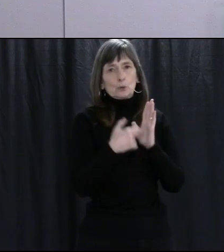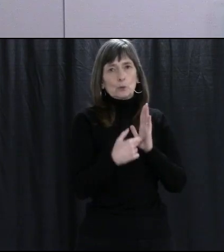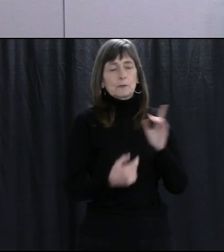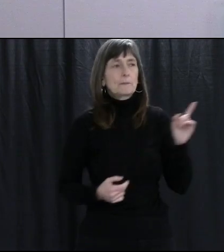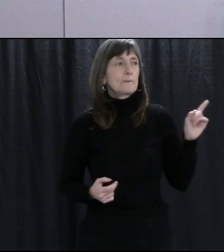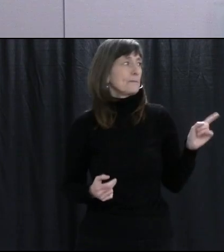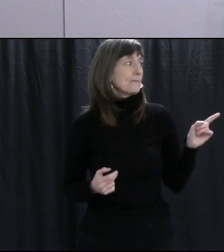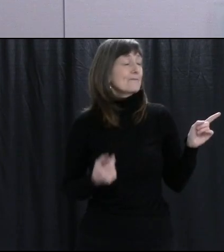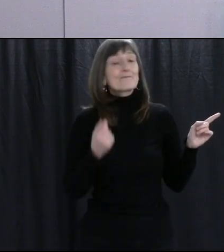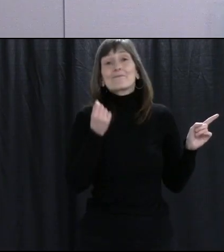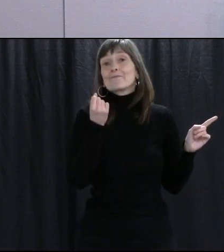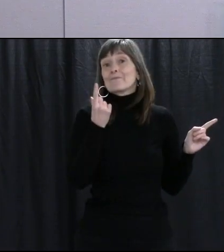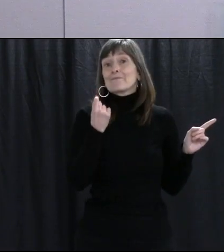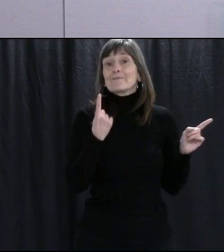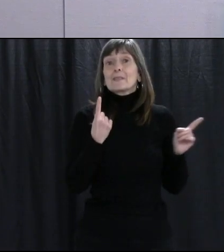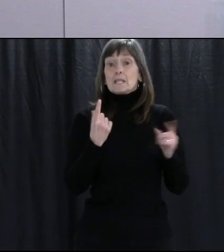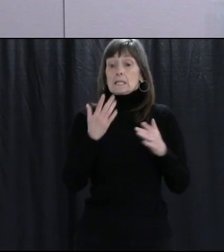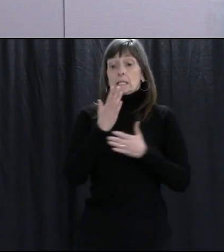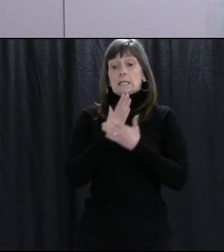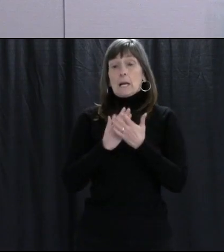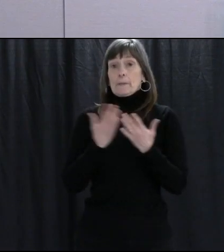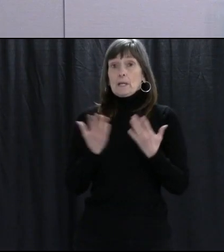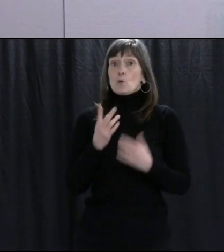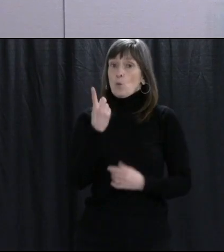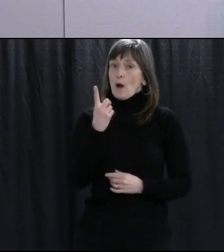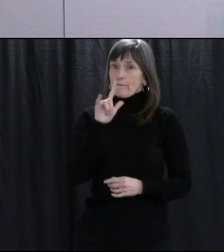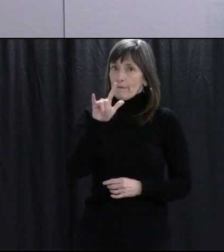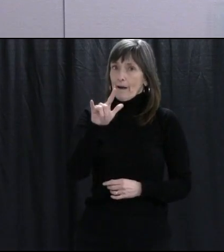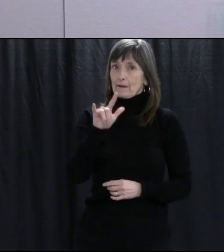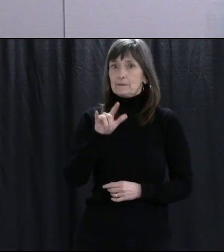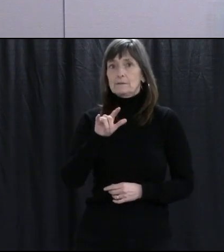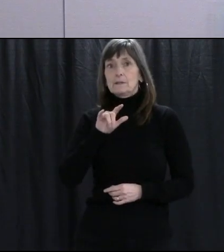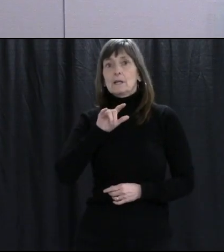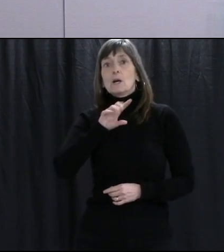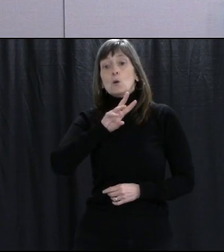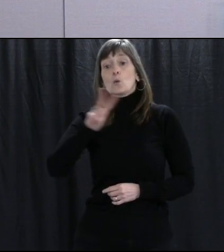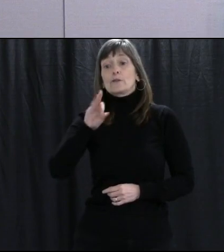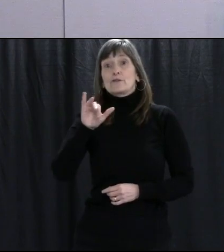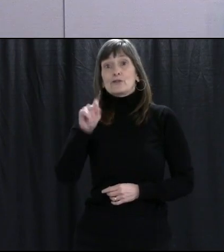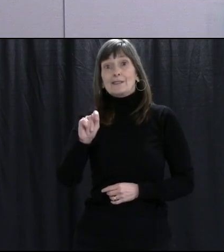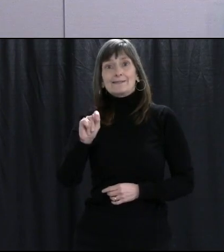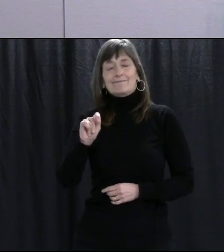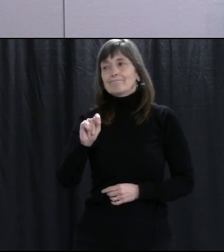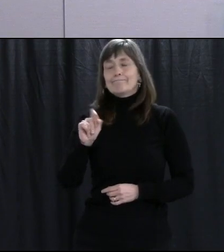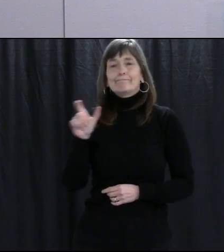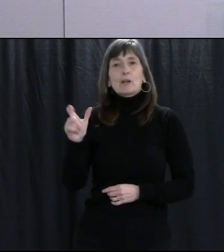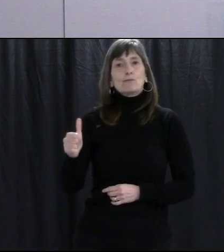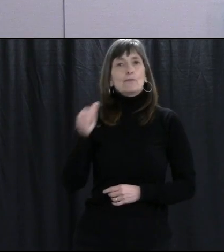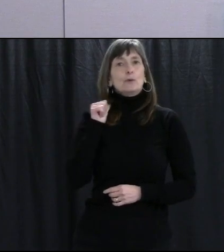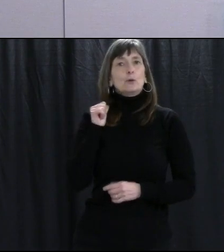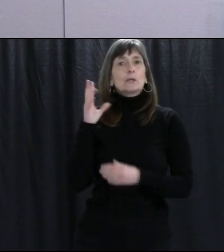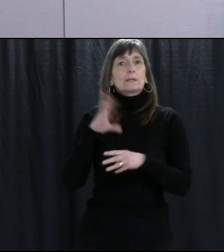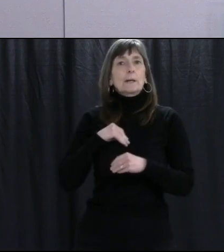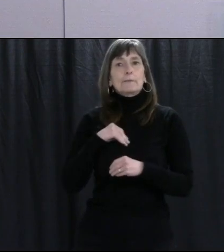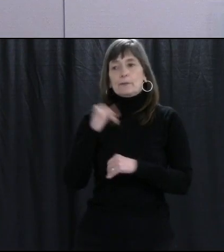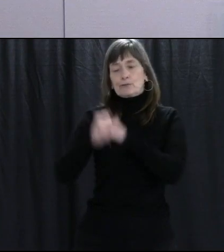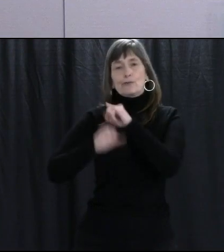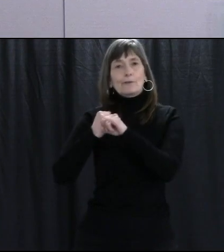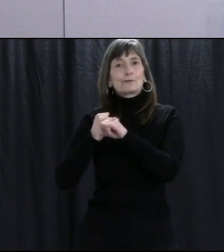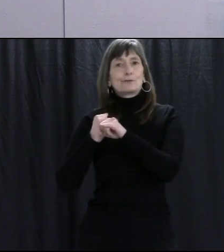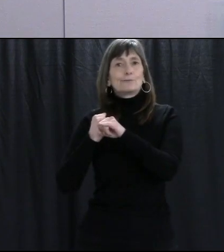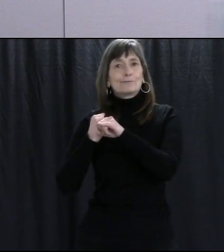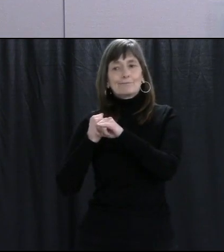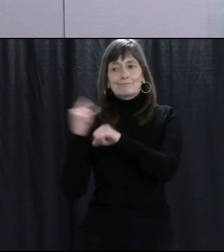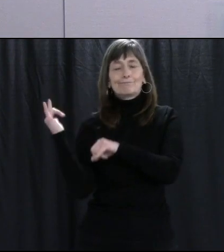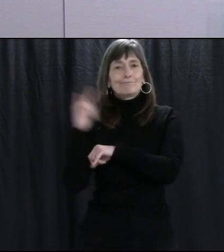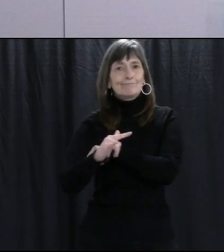they're not taking people off international flights who have not self-quarantined for the appropriate length of time. So